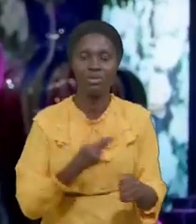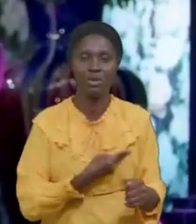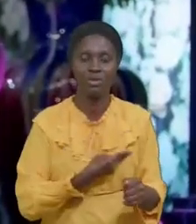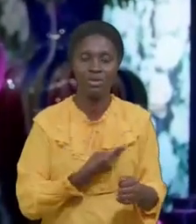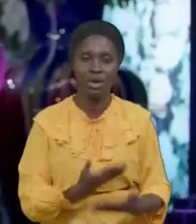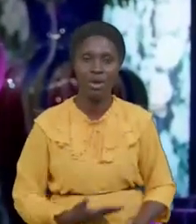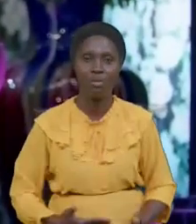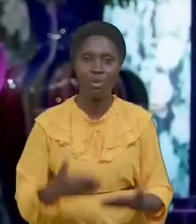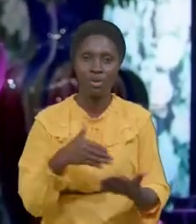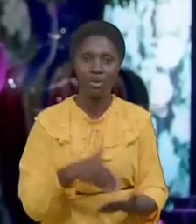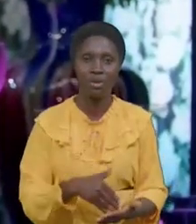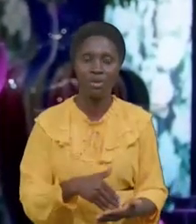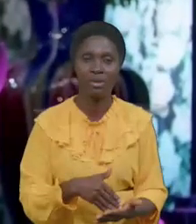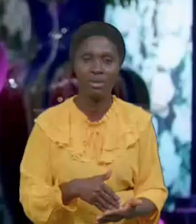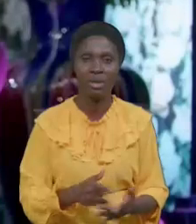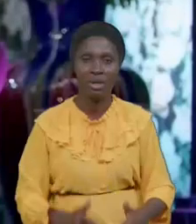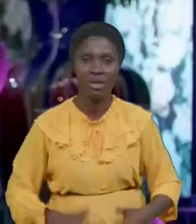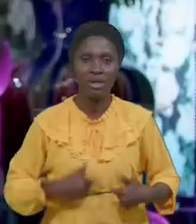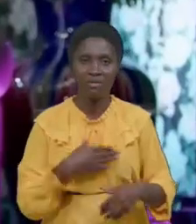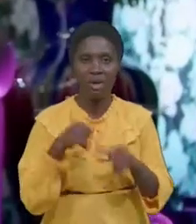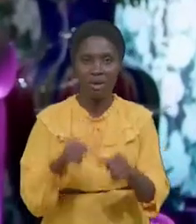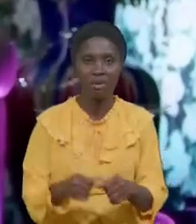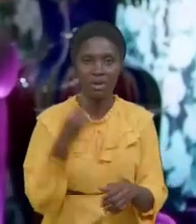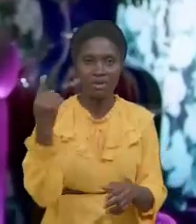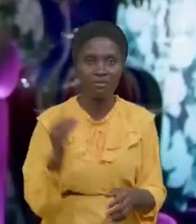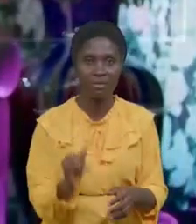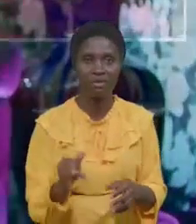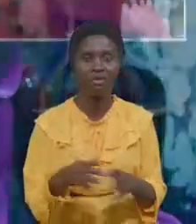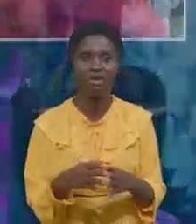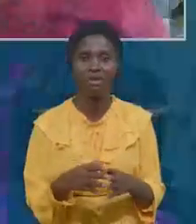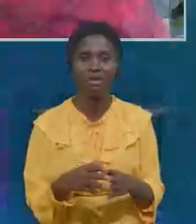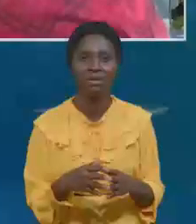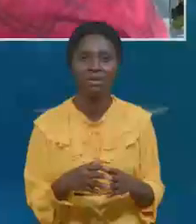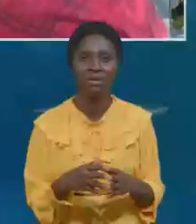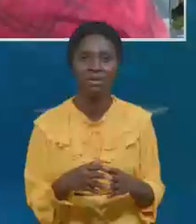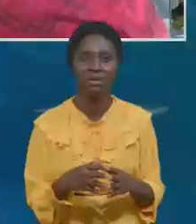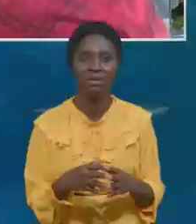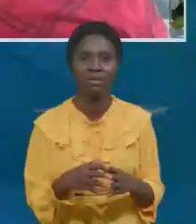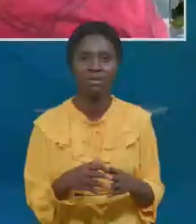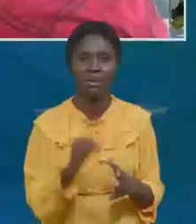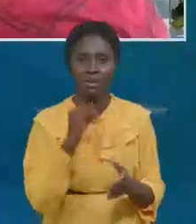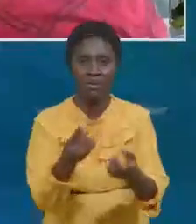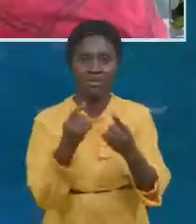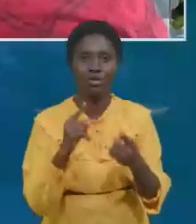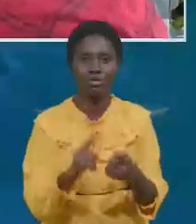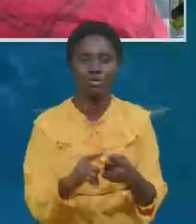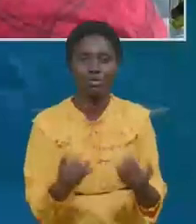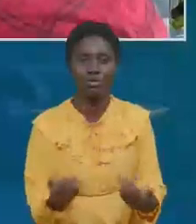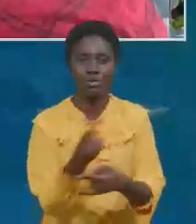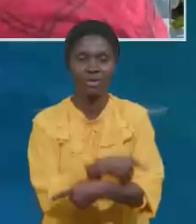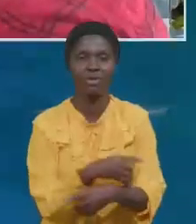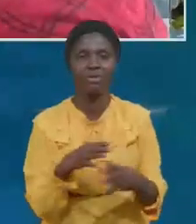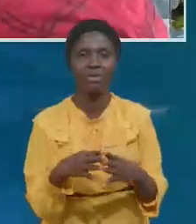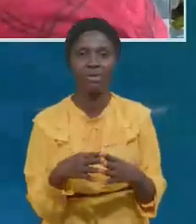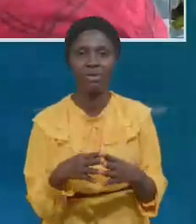liveth and abideth forever. Available today. It's coming today.